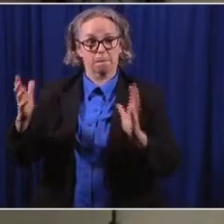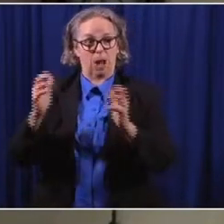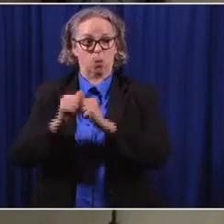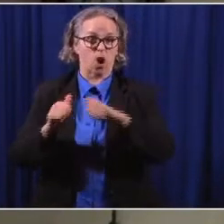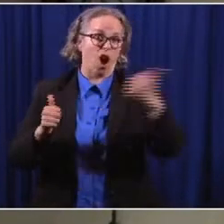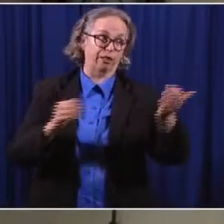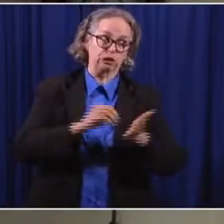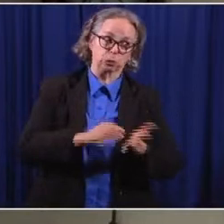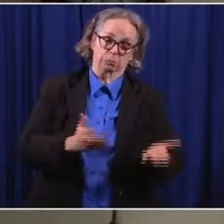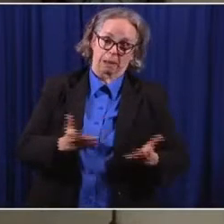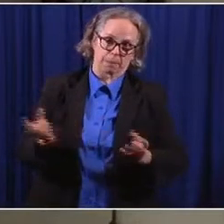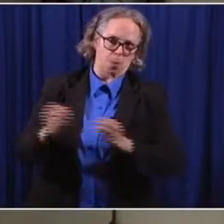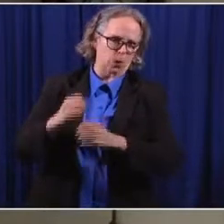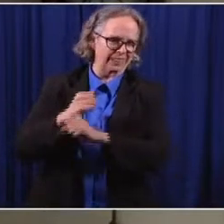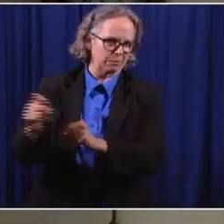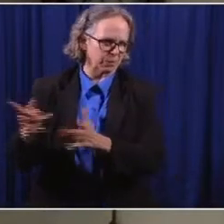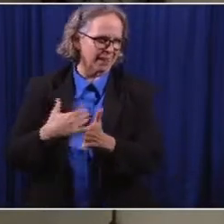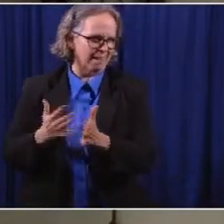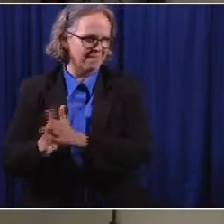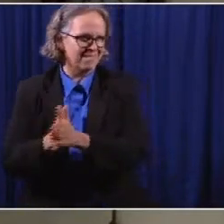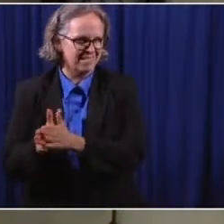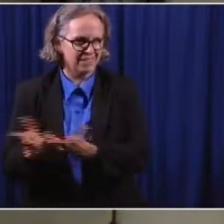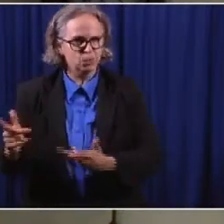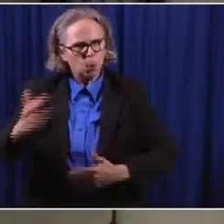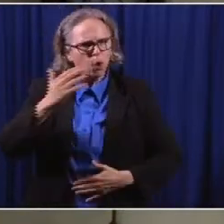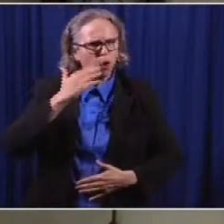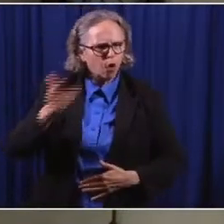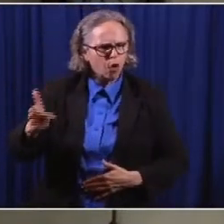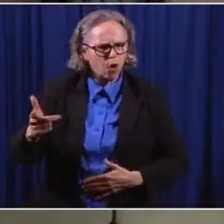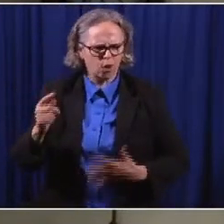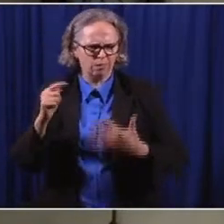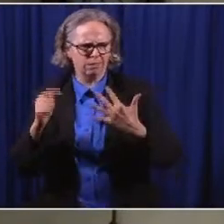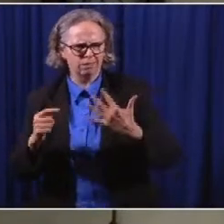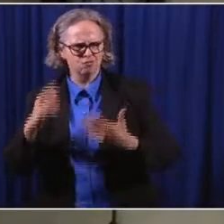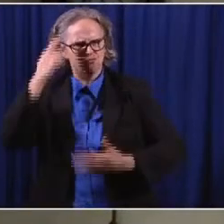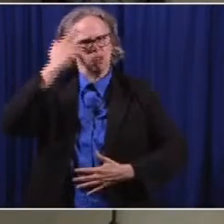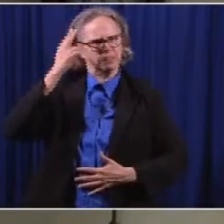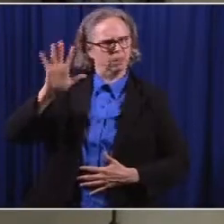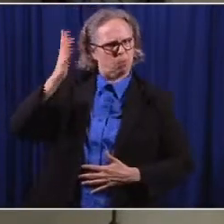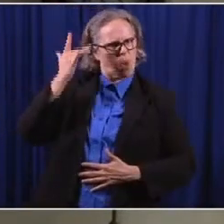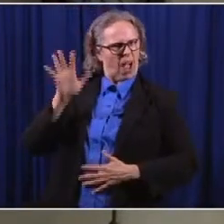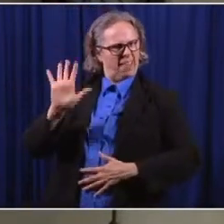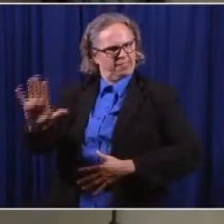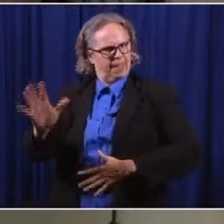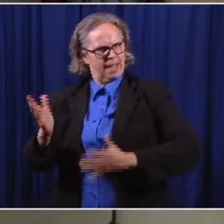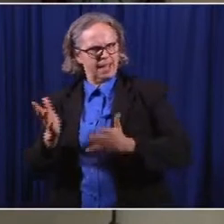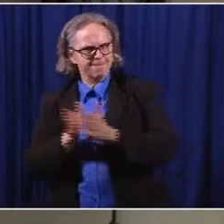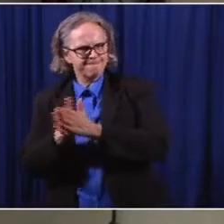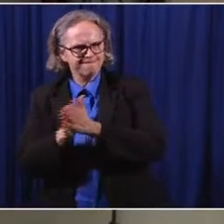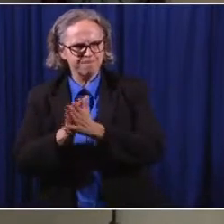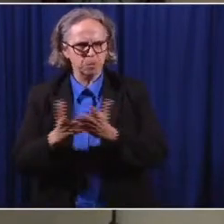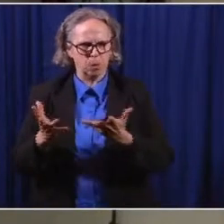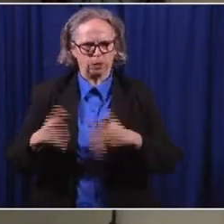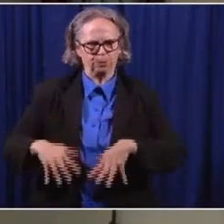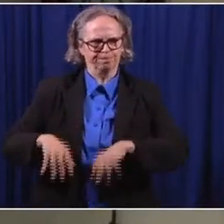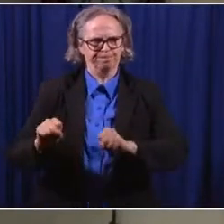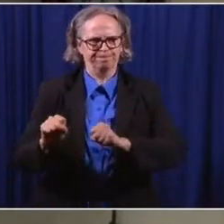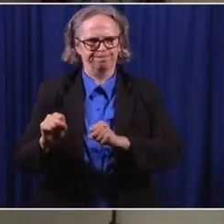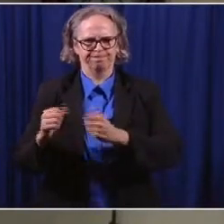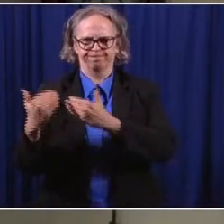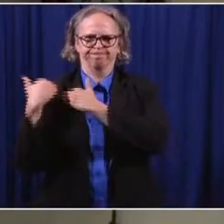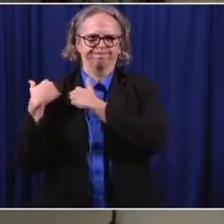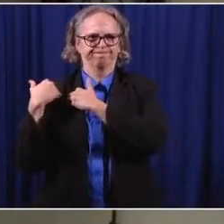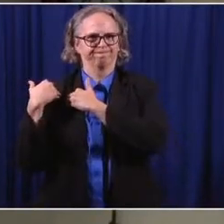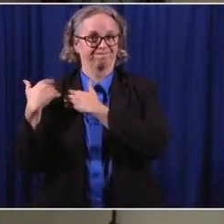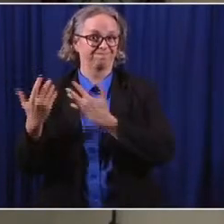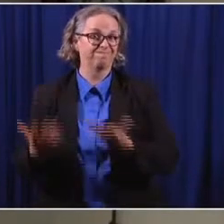pretty good argument that, you know, it makes sense to try to have that season. Next question